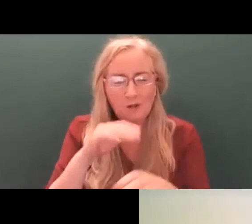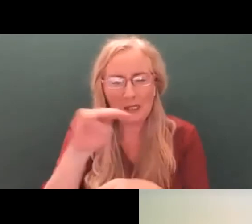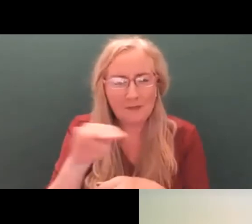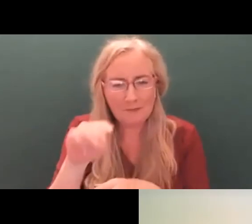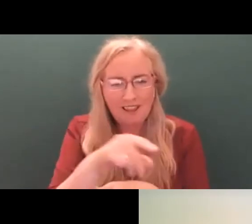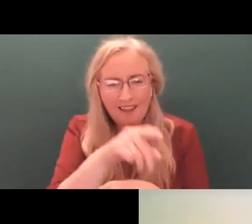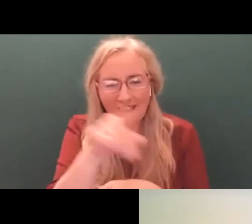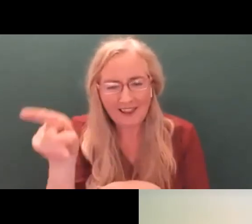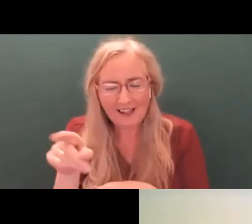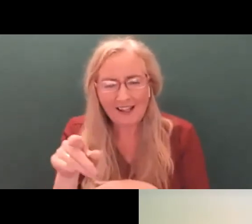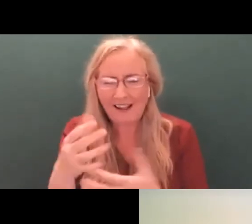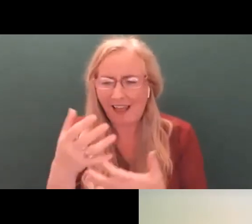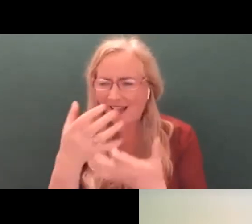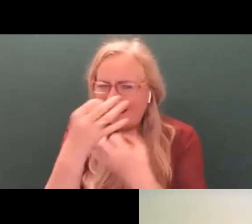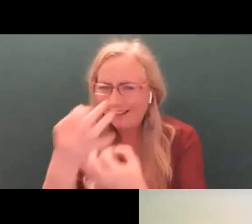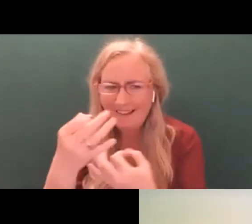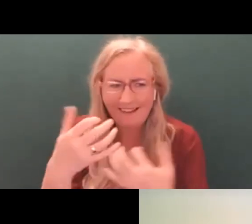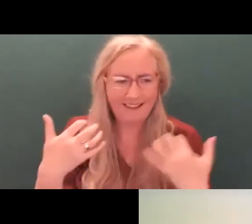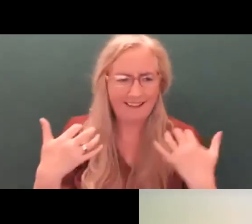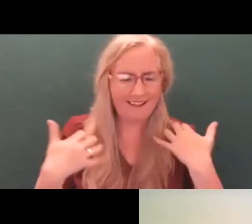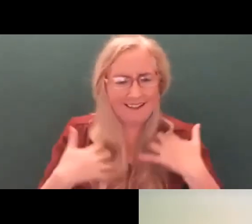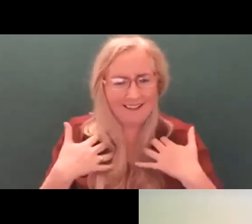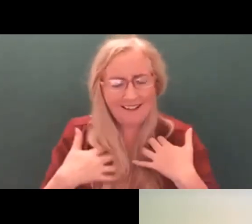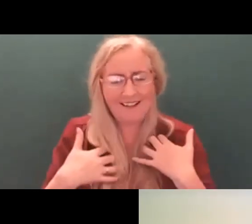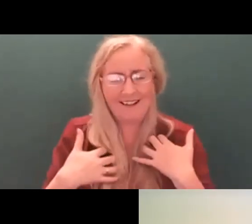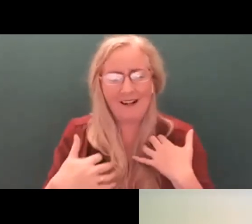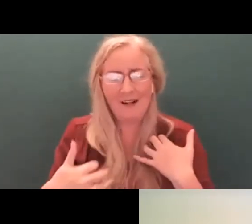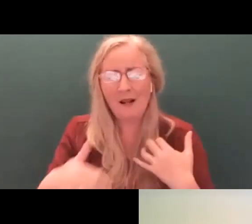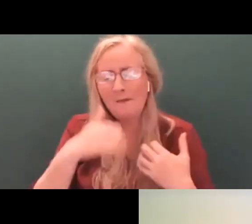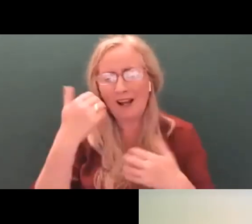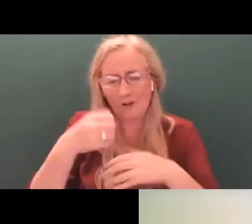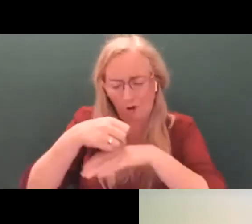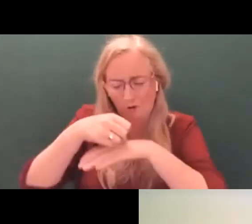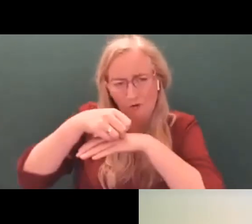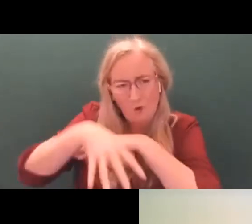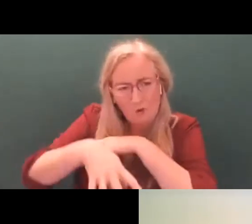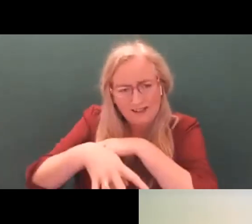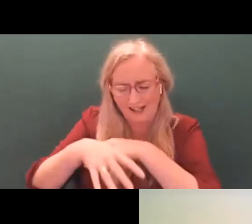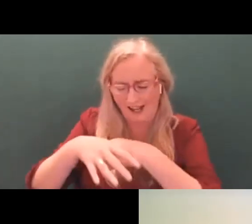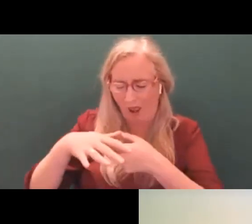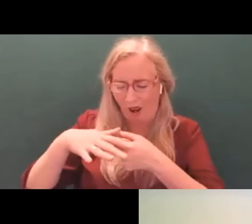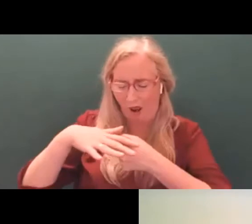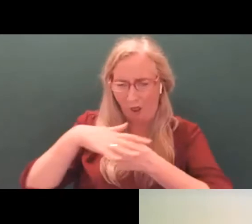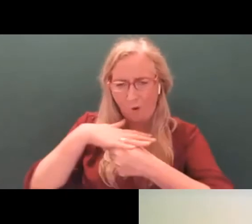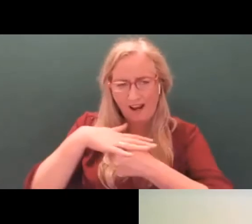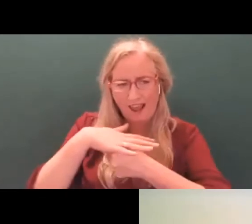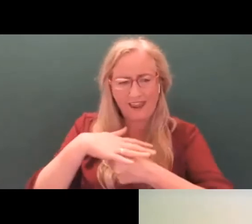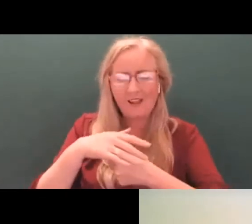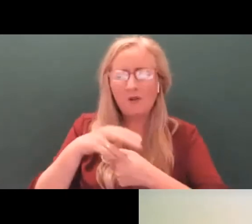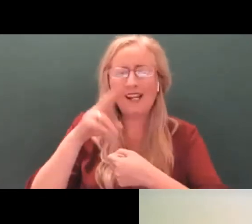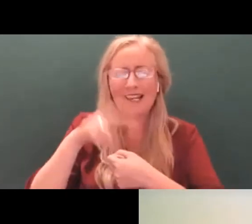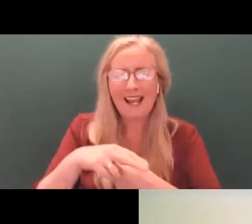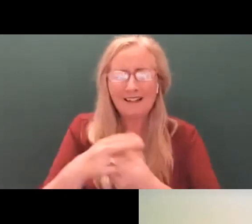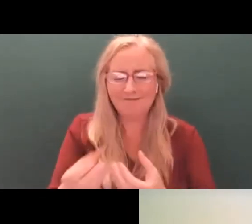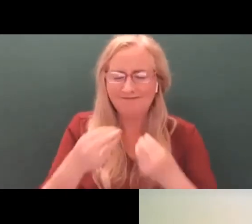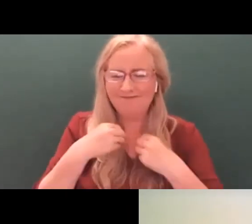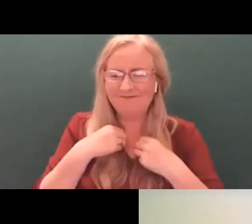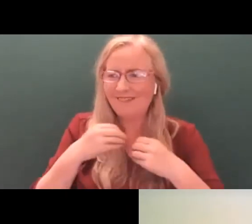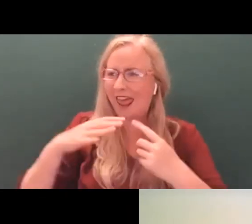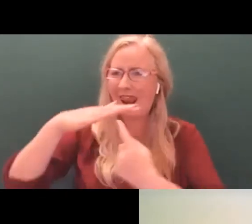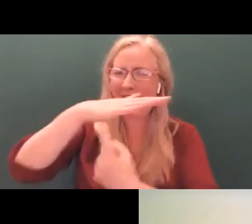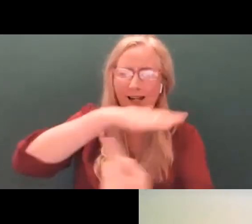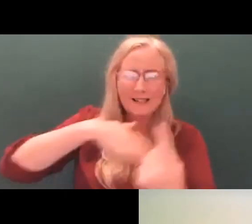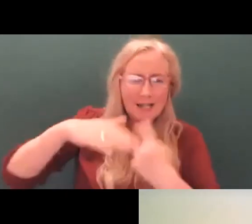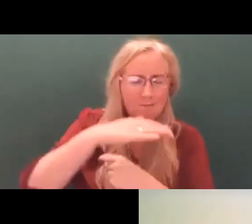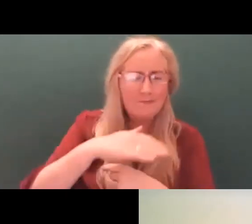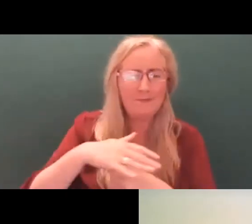gain traction, because they're rooted in a local place, and you can bed them down into your landscape, into your place